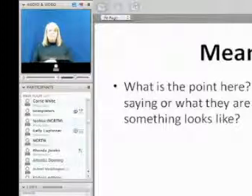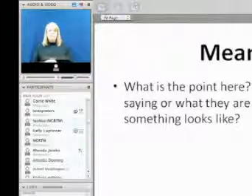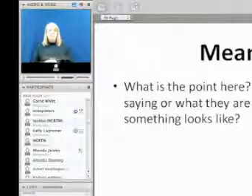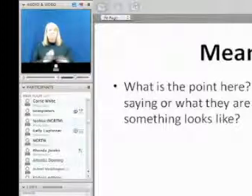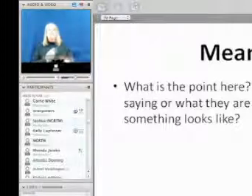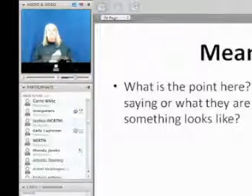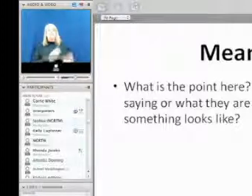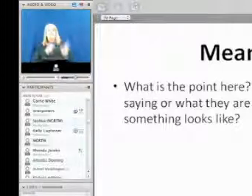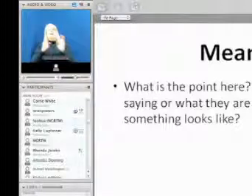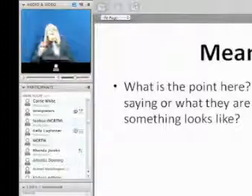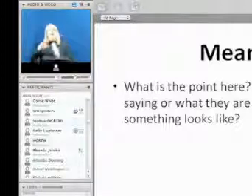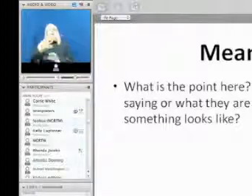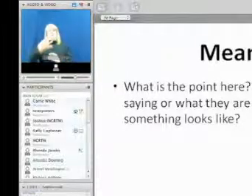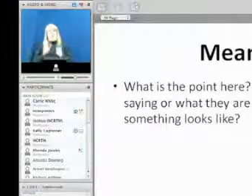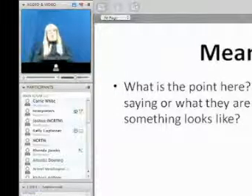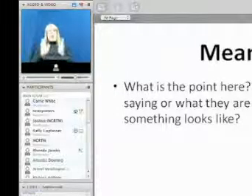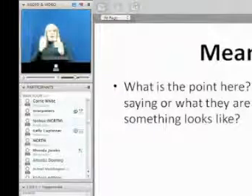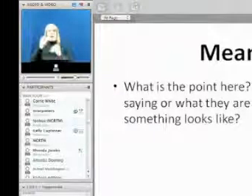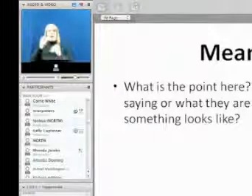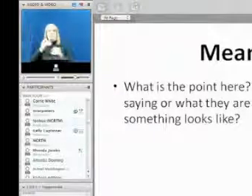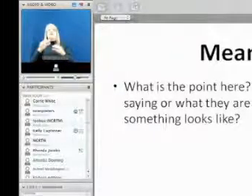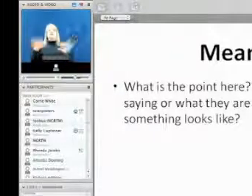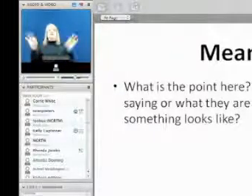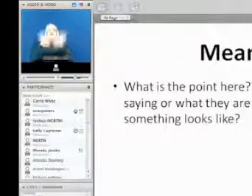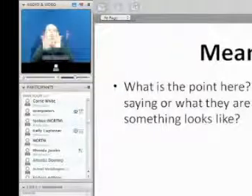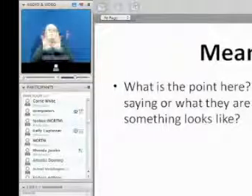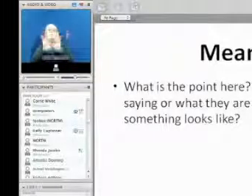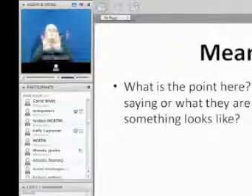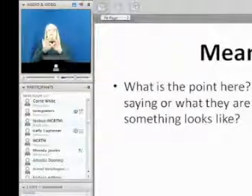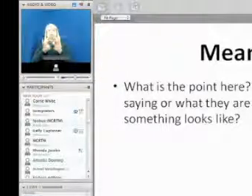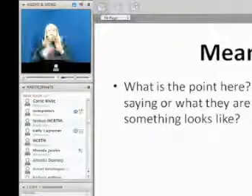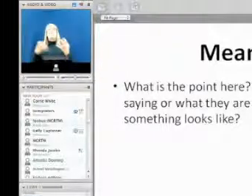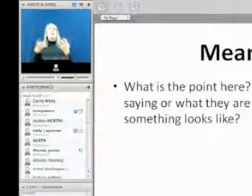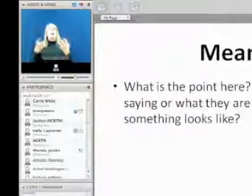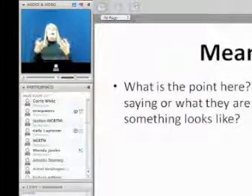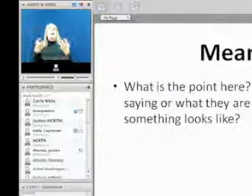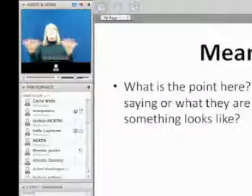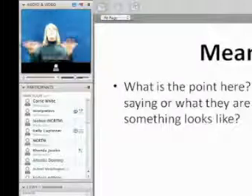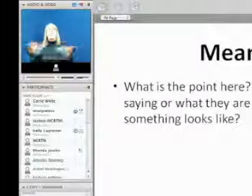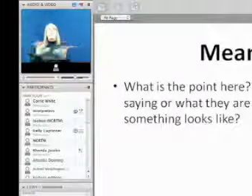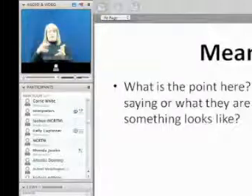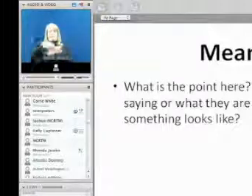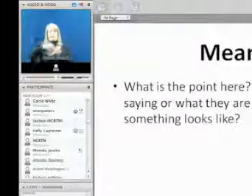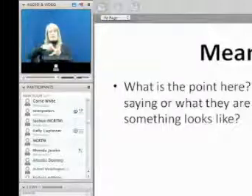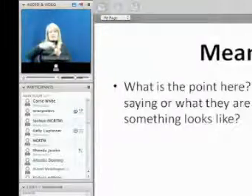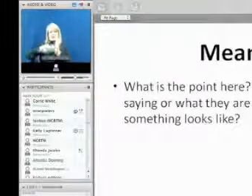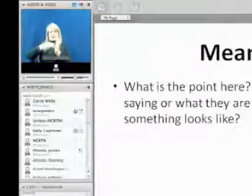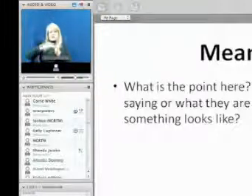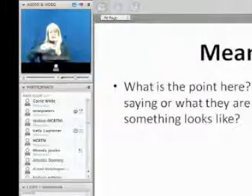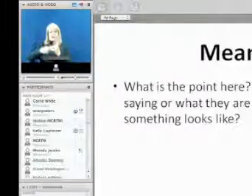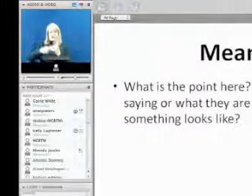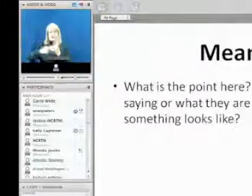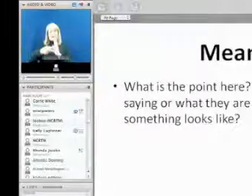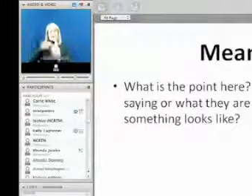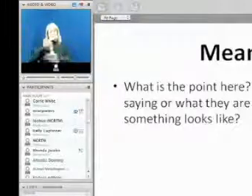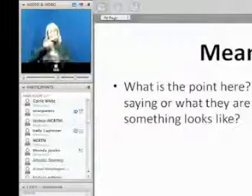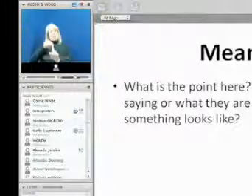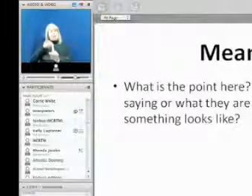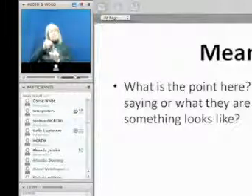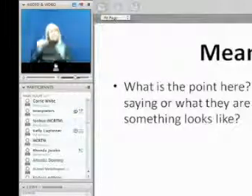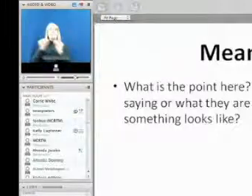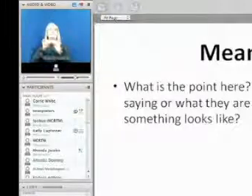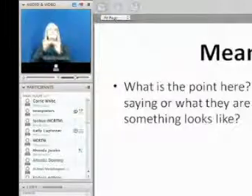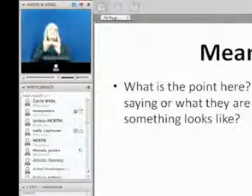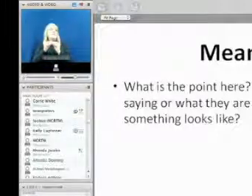In the fourth box, we get to what every interpreter is always looking for, which is the meaning. And here, however, we're looking more